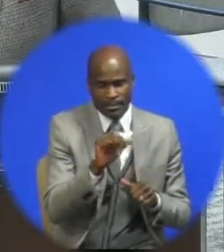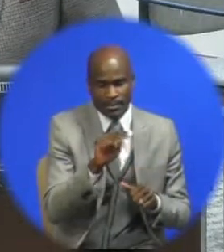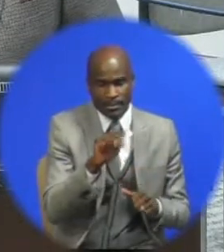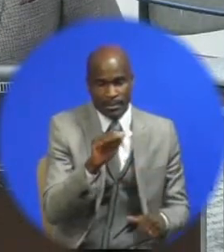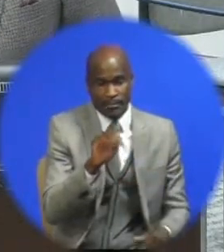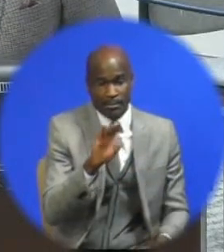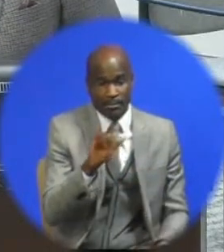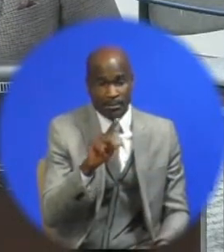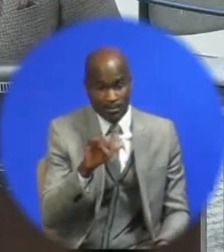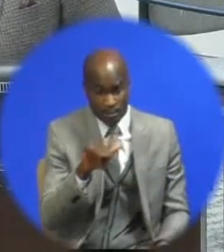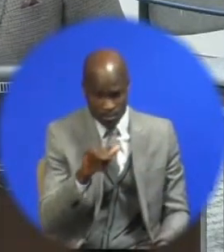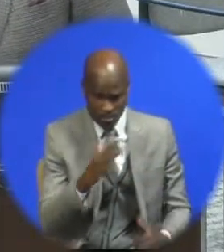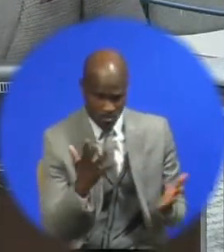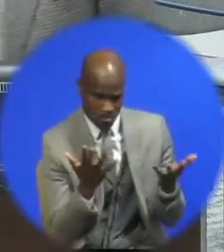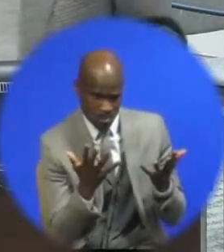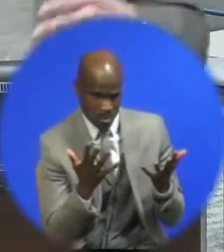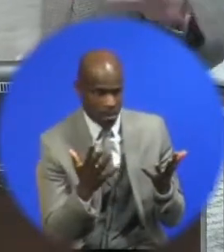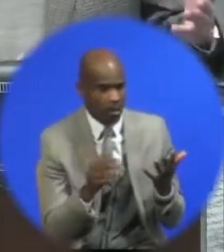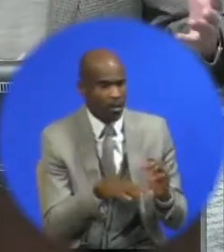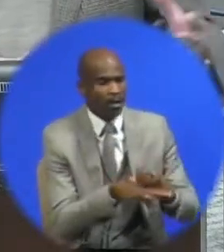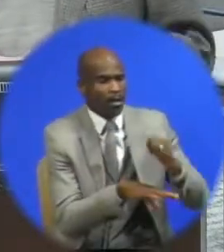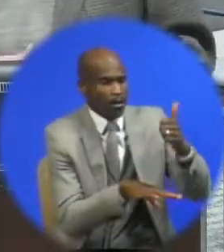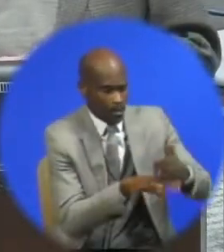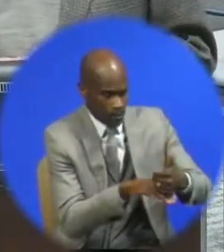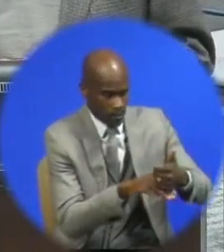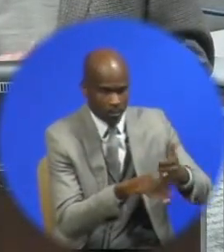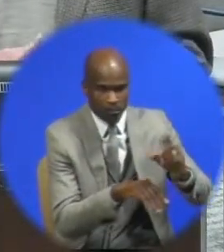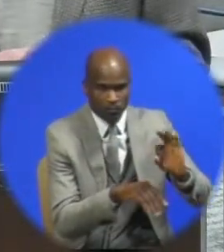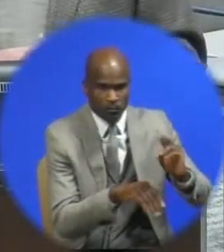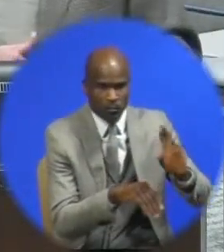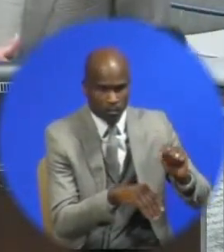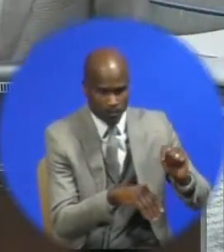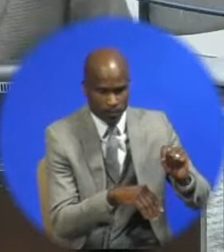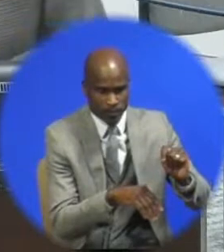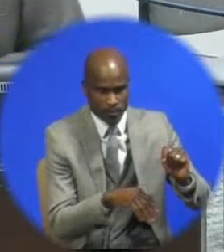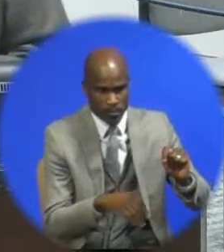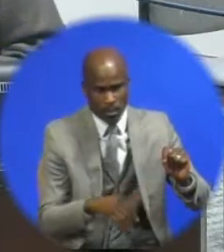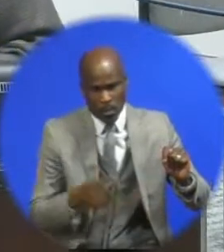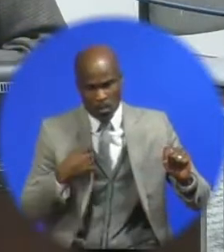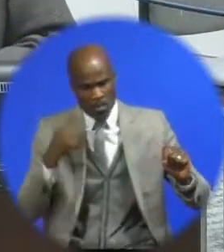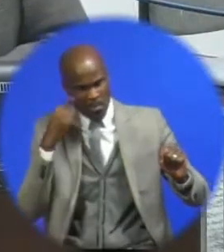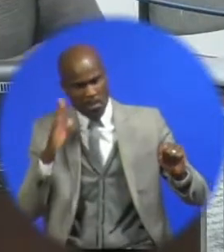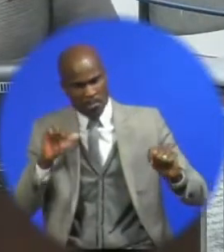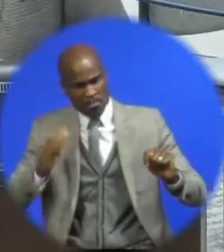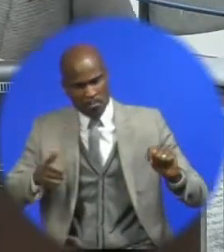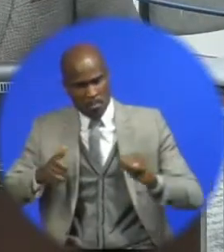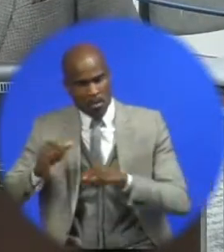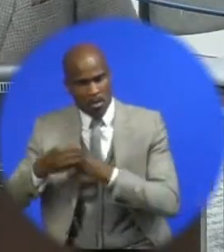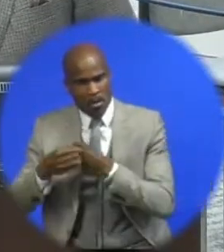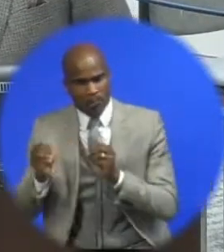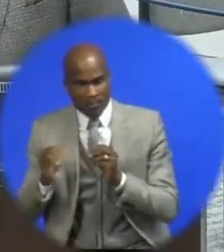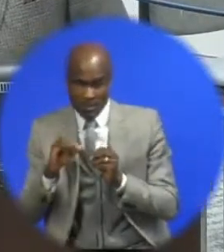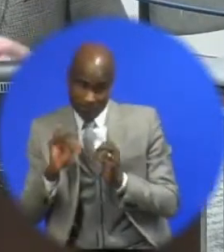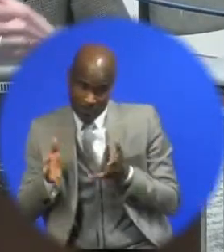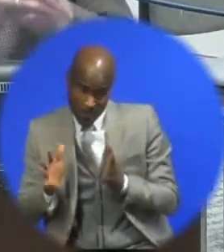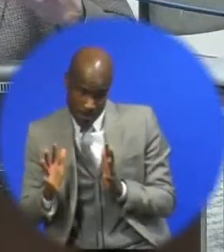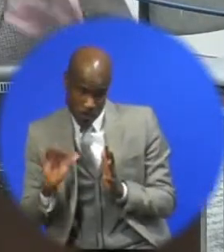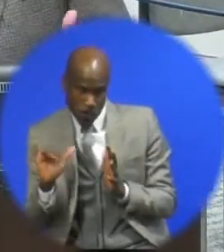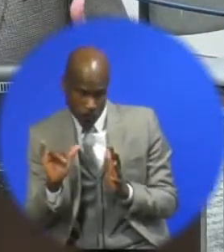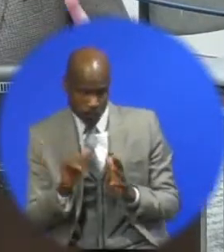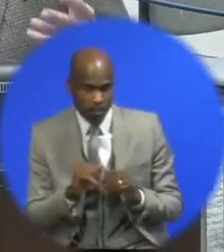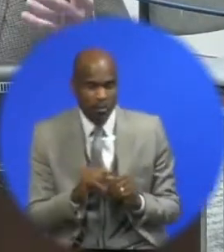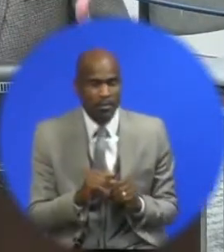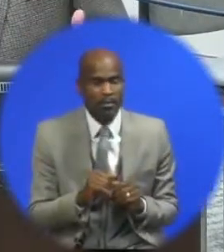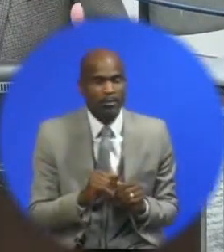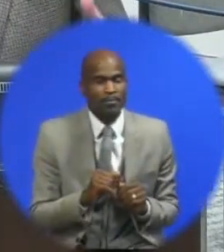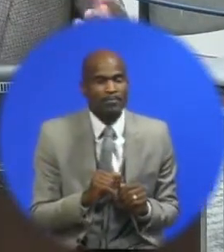fort. It'll be a satellite there. We'll probably have an office, they've indicated, that they'll let us have an office there.